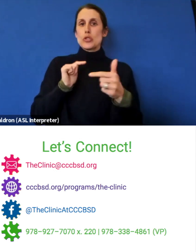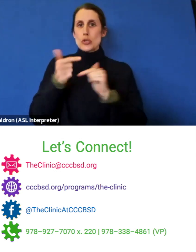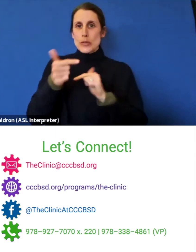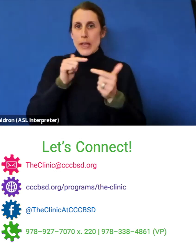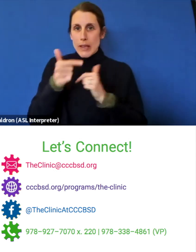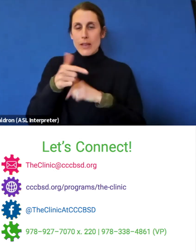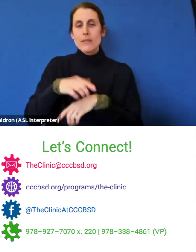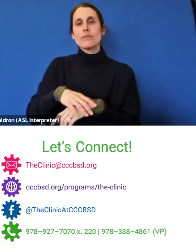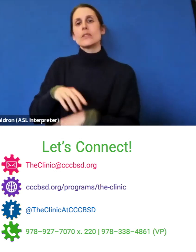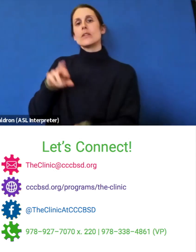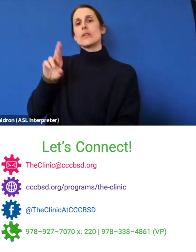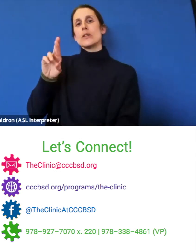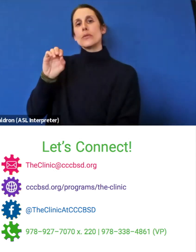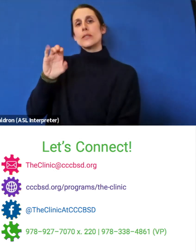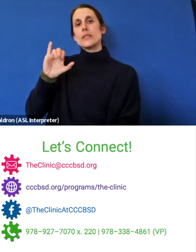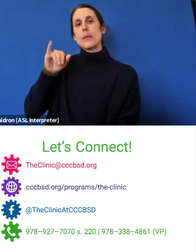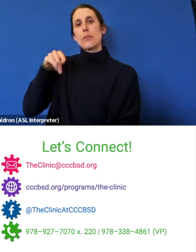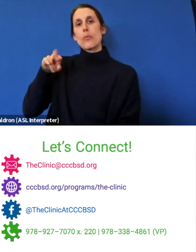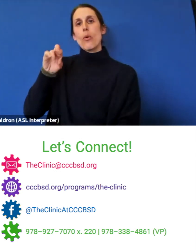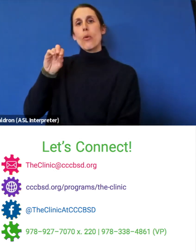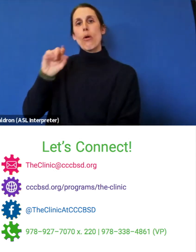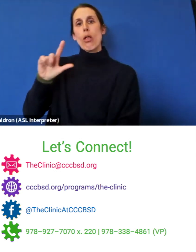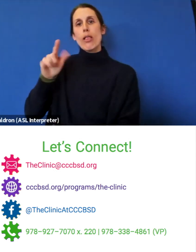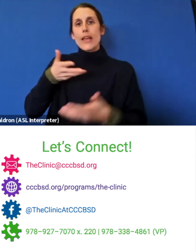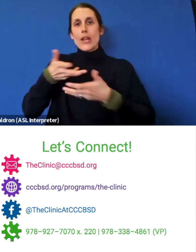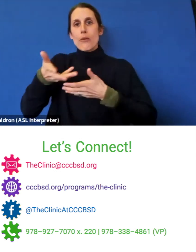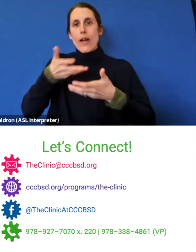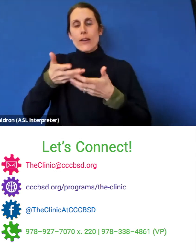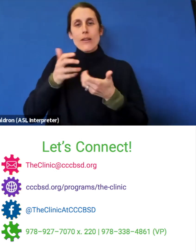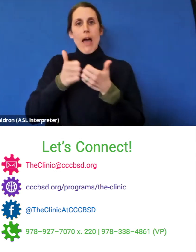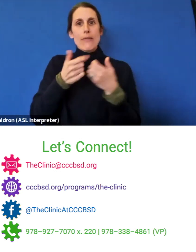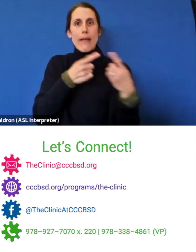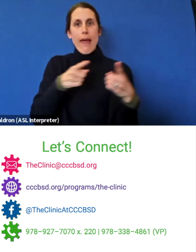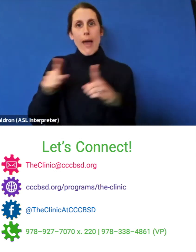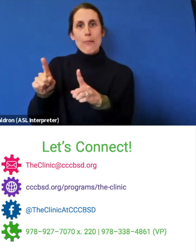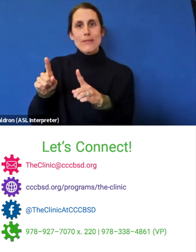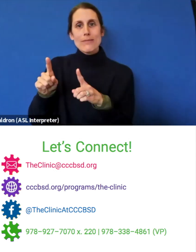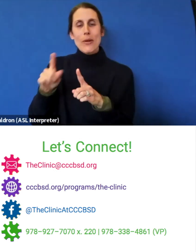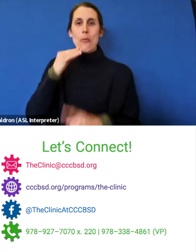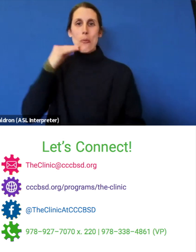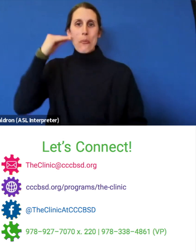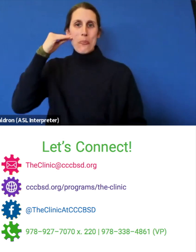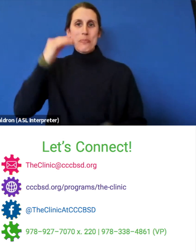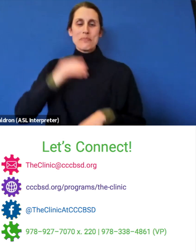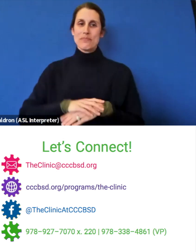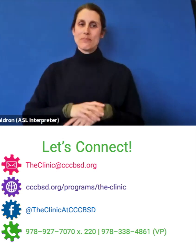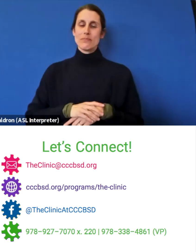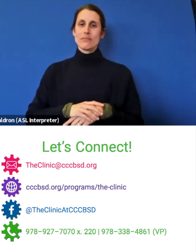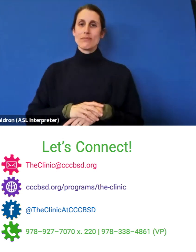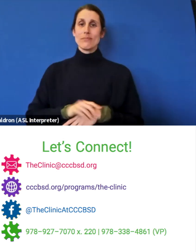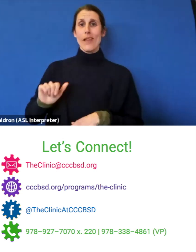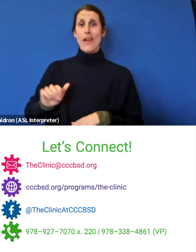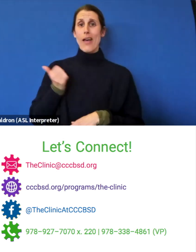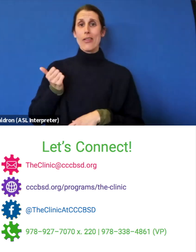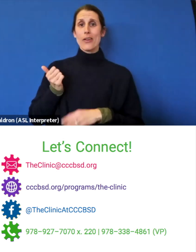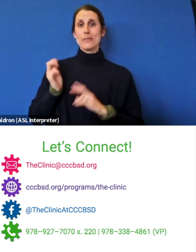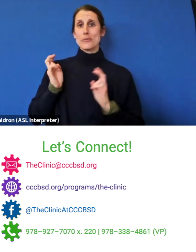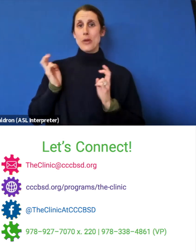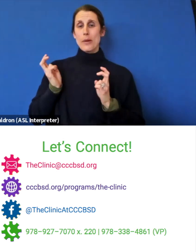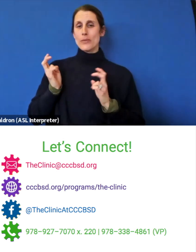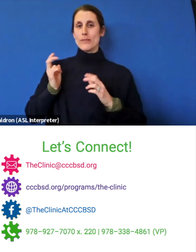interactions can happen? Another thing that I didn't talk a lot about today is sort of this idea of mental states.